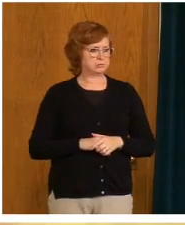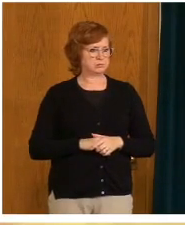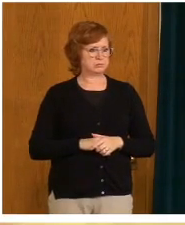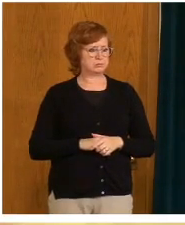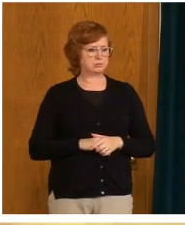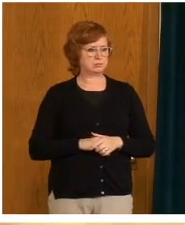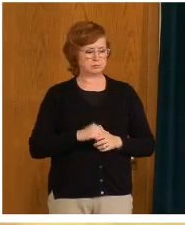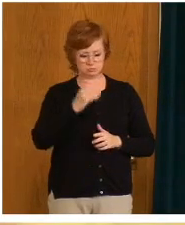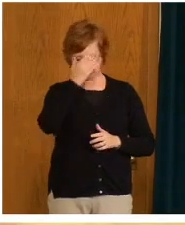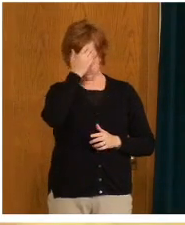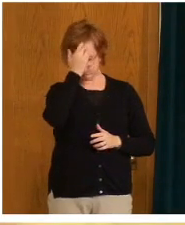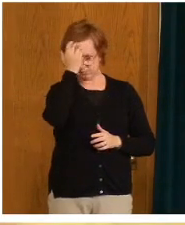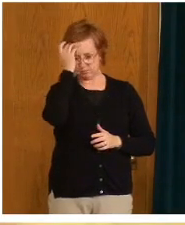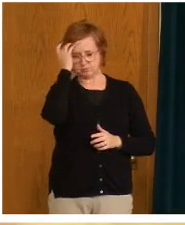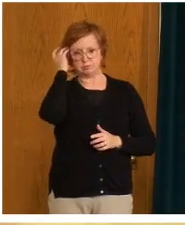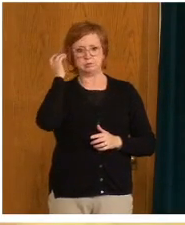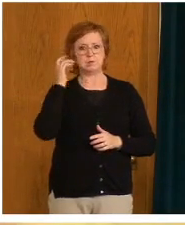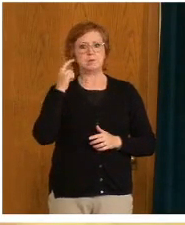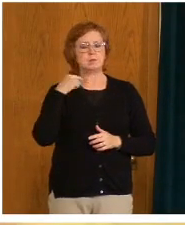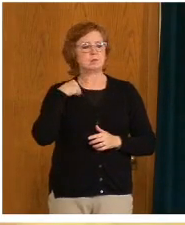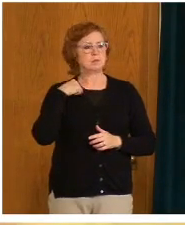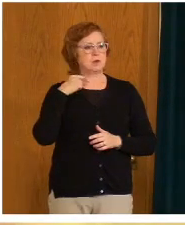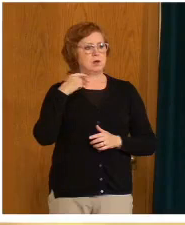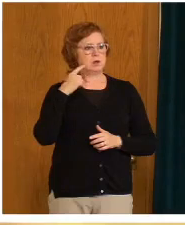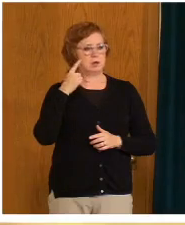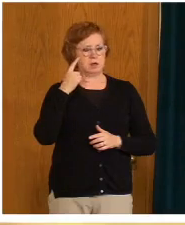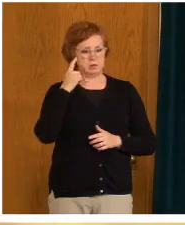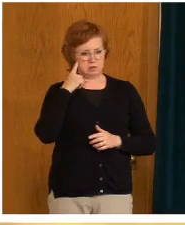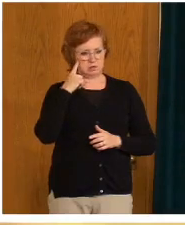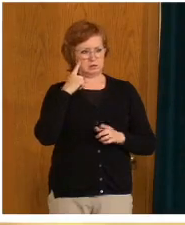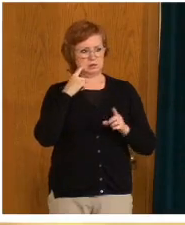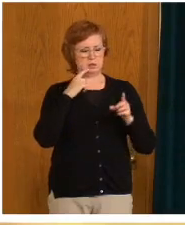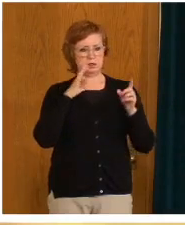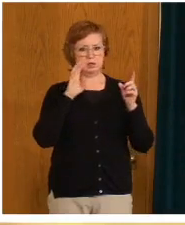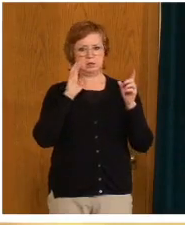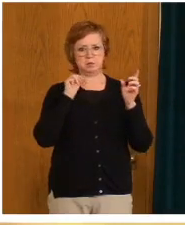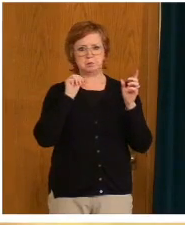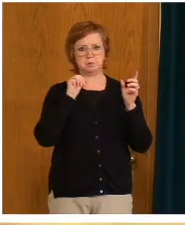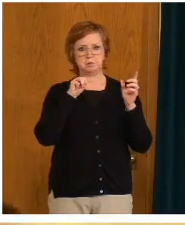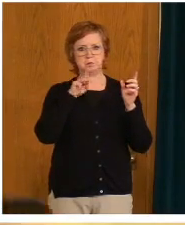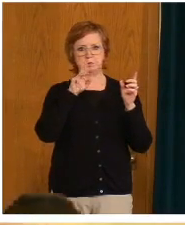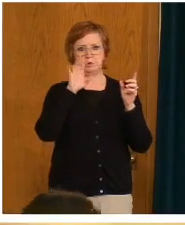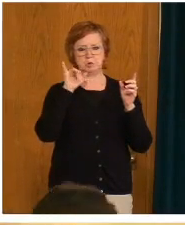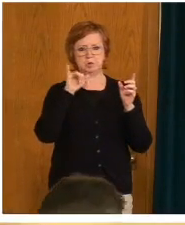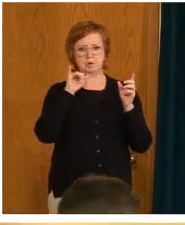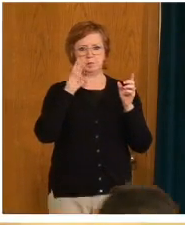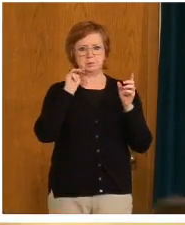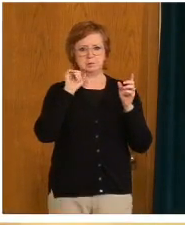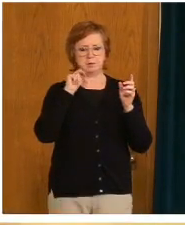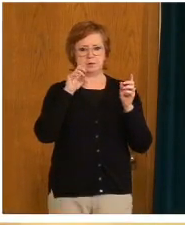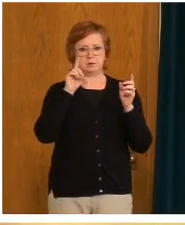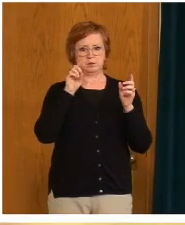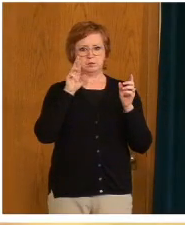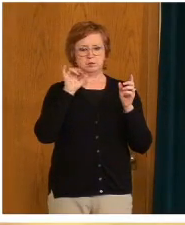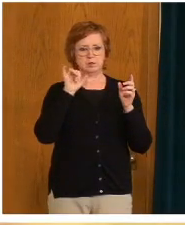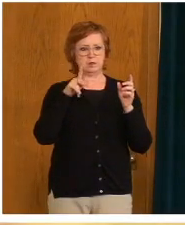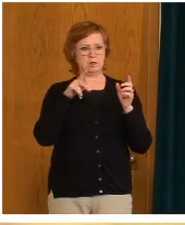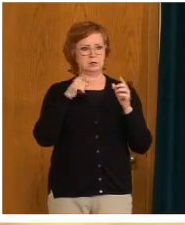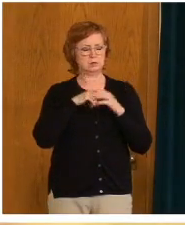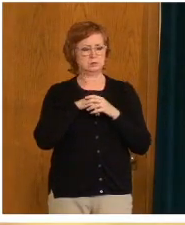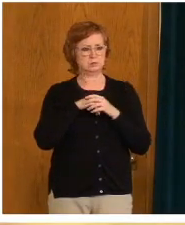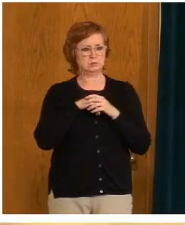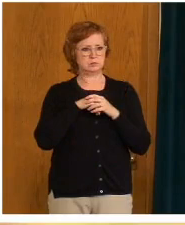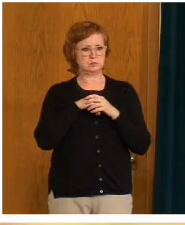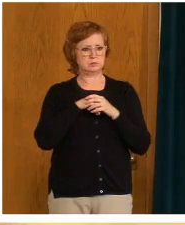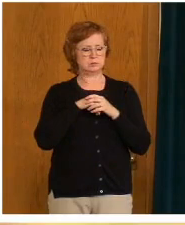I think it's fair to say you were stronger, more adamant in your direct response to people not getting vaccinated. I guess